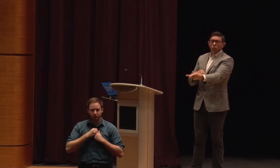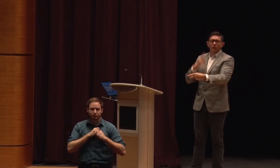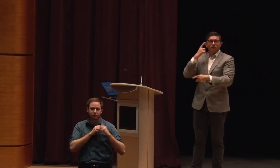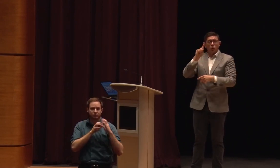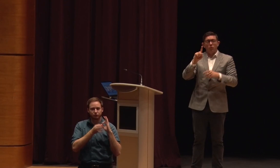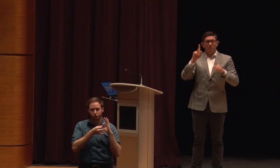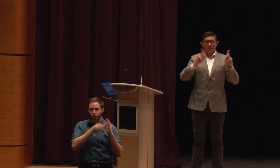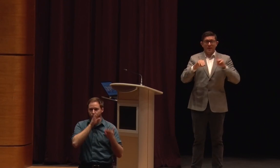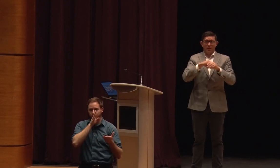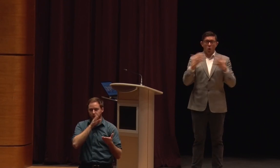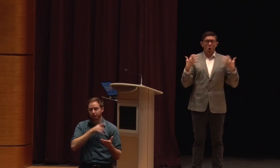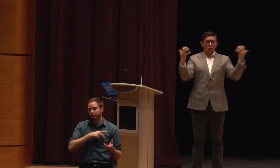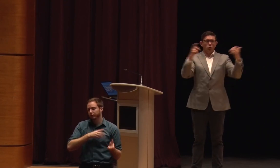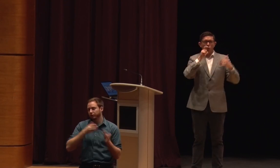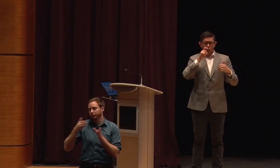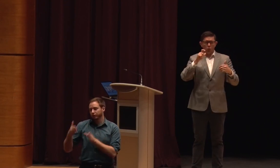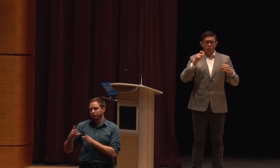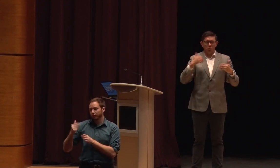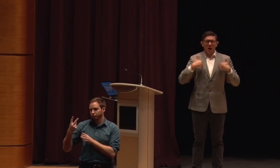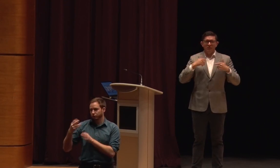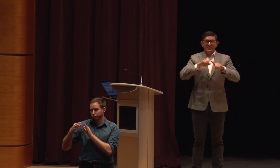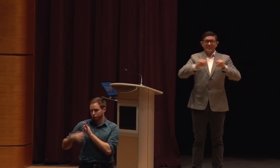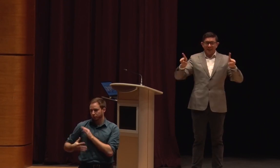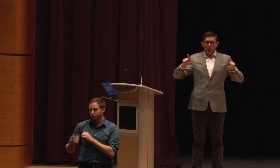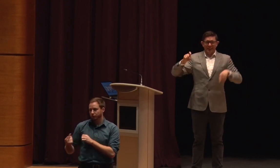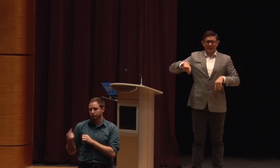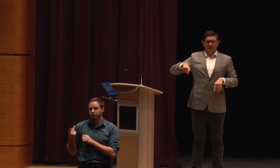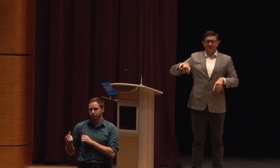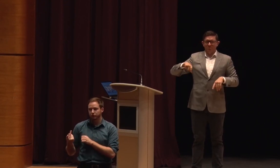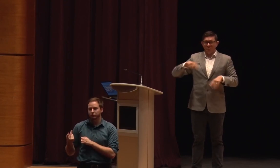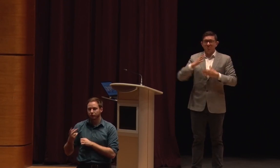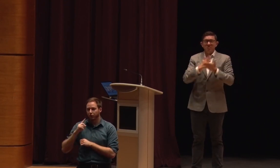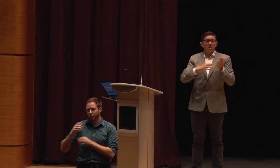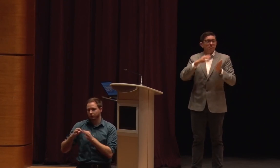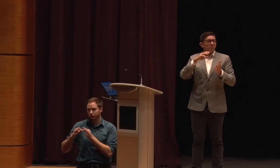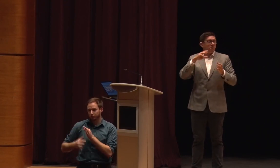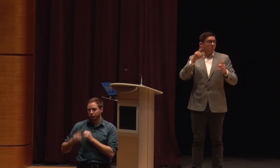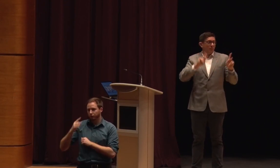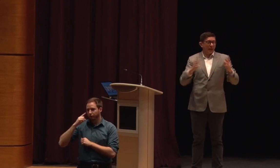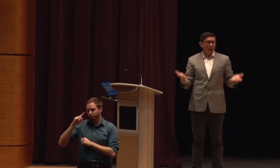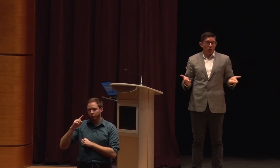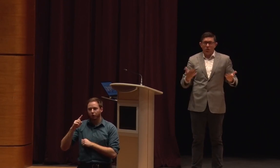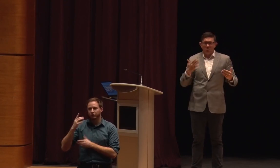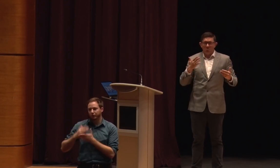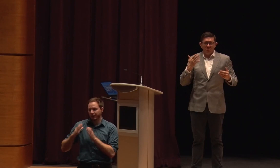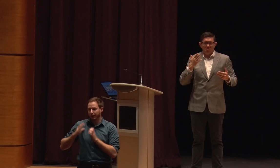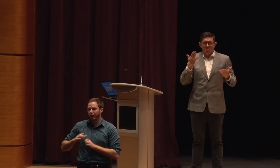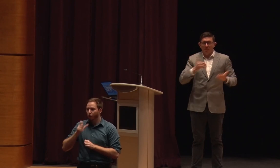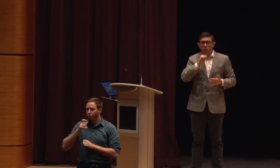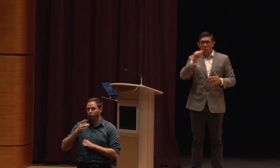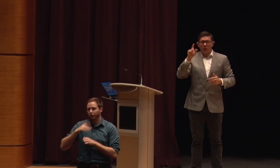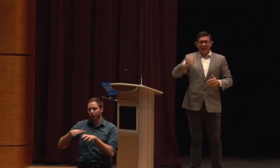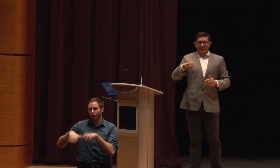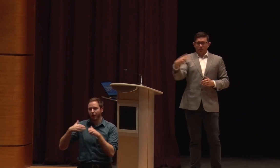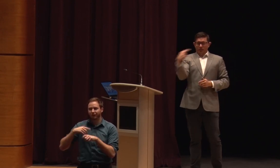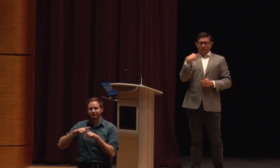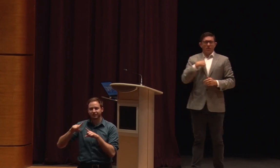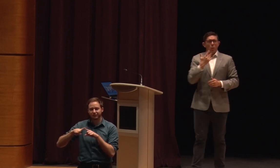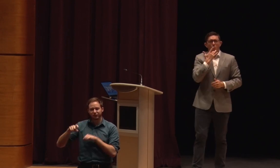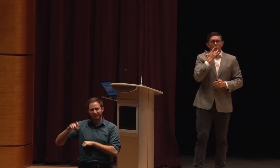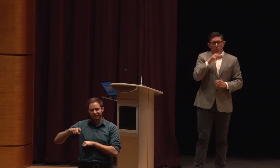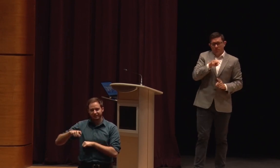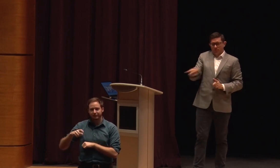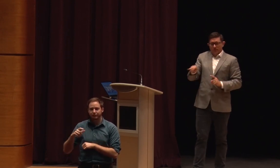interpreting it. Now, these other two over here are interpreting for some clients that may be in the audience who have different